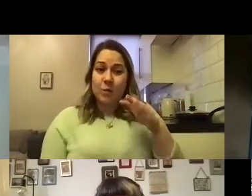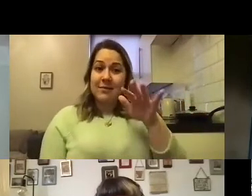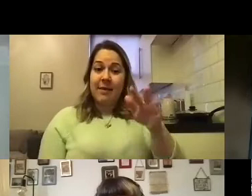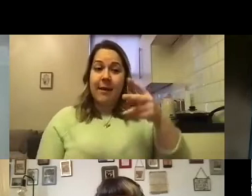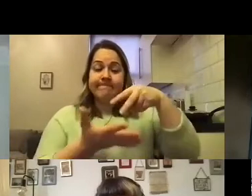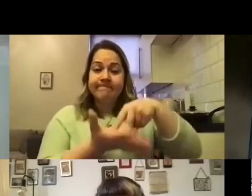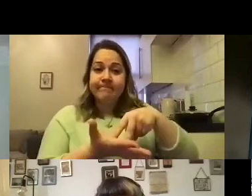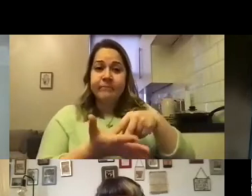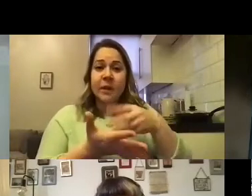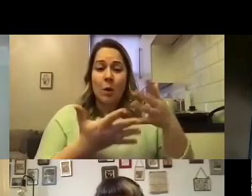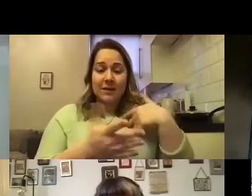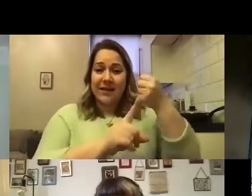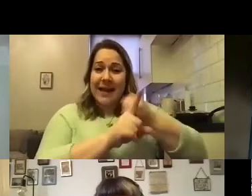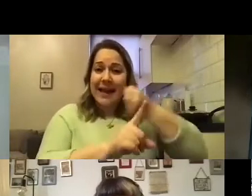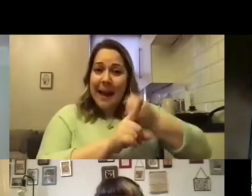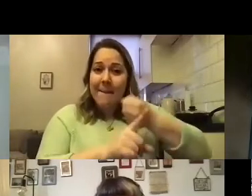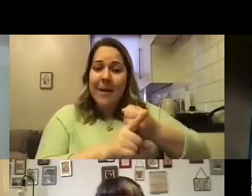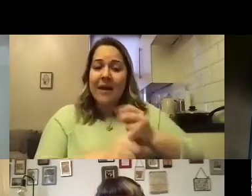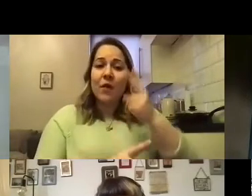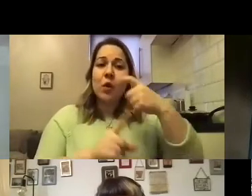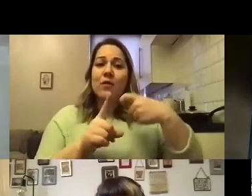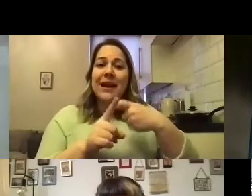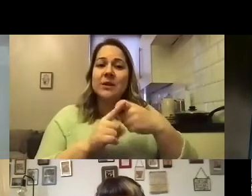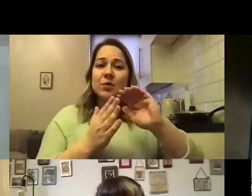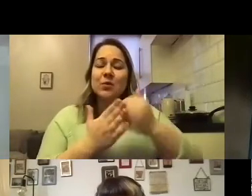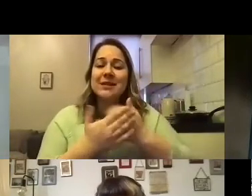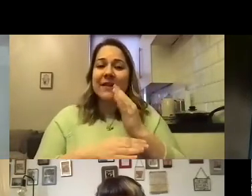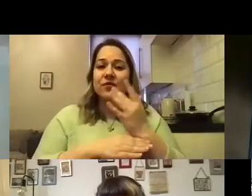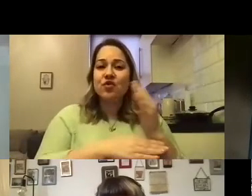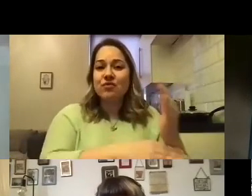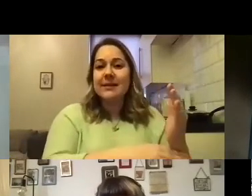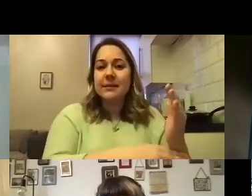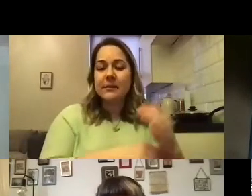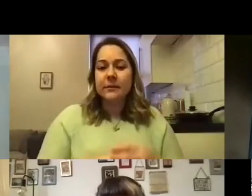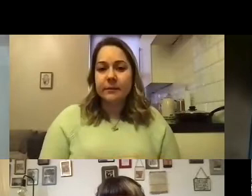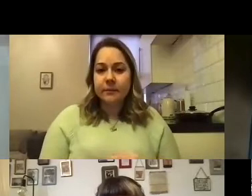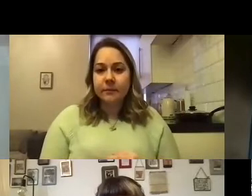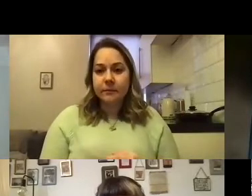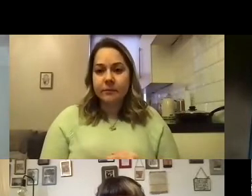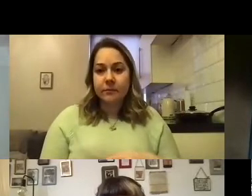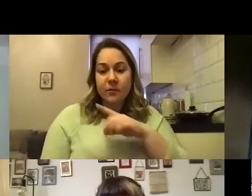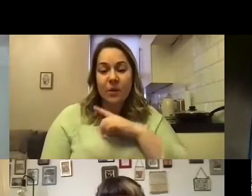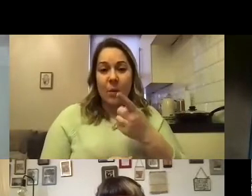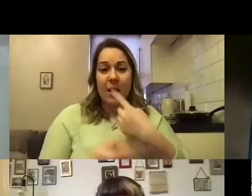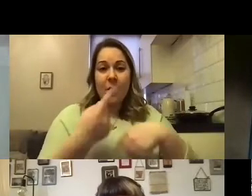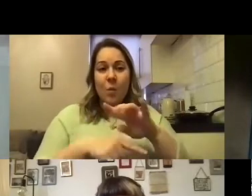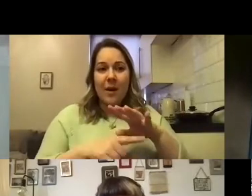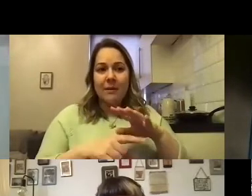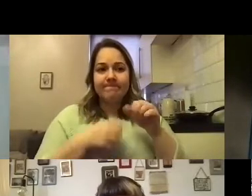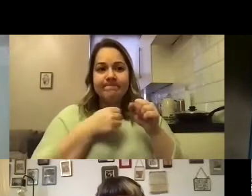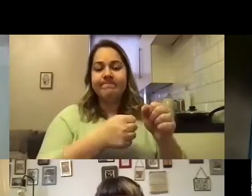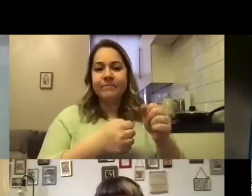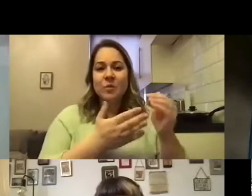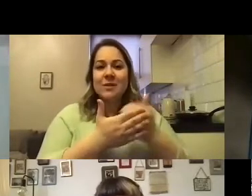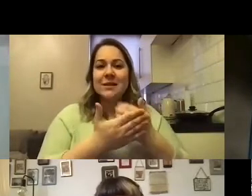been campaigning recently in North Kensington to save trees on Warnington Green Estate because we're fighting against catalysts. I've been involved